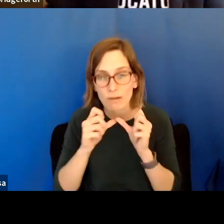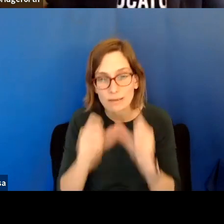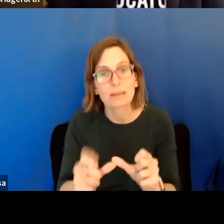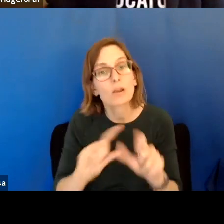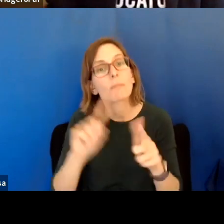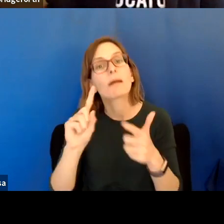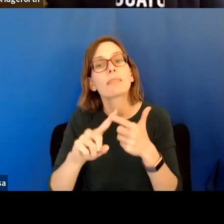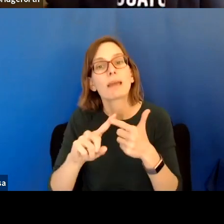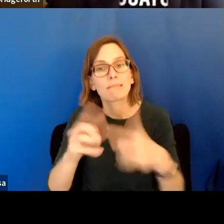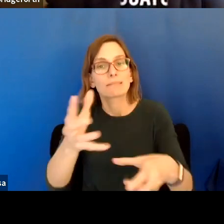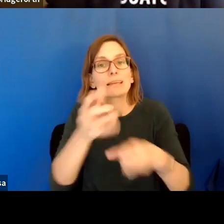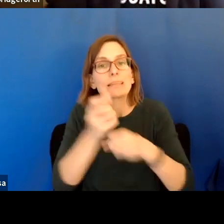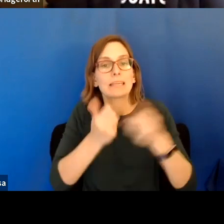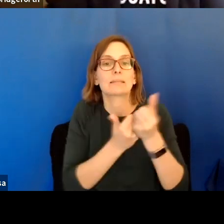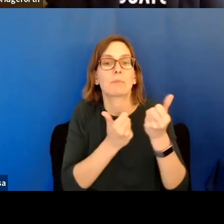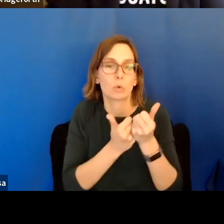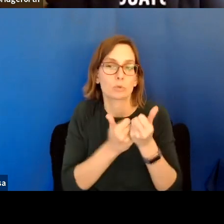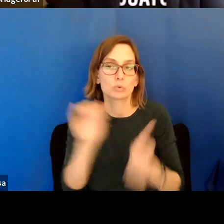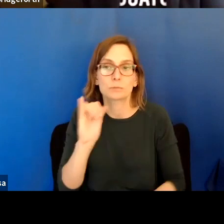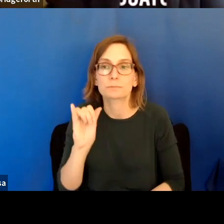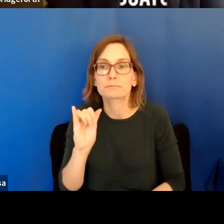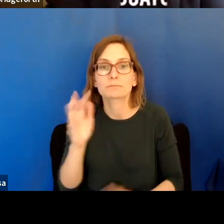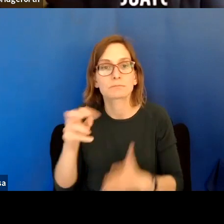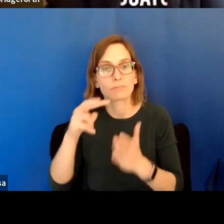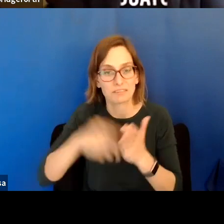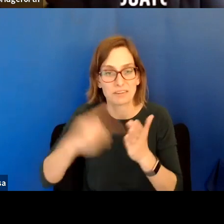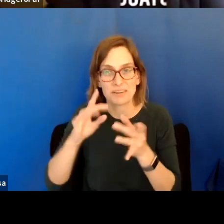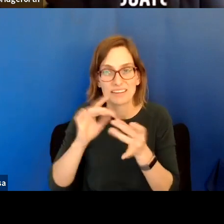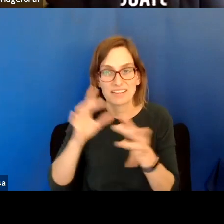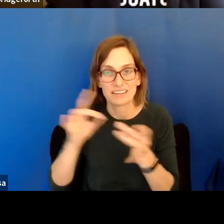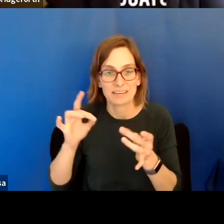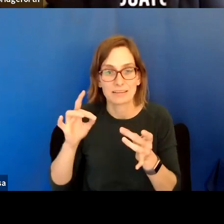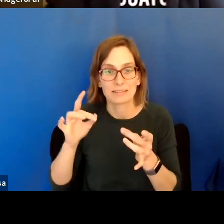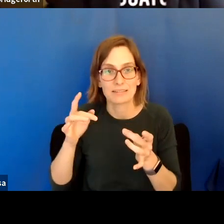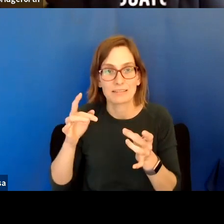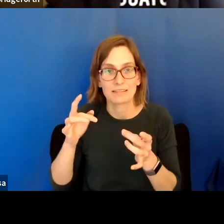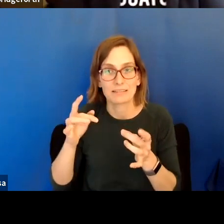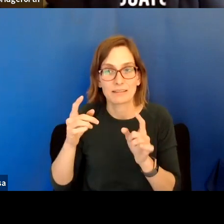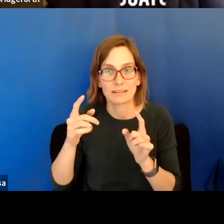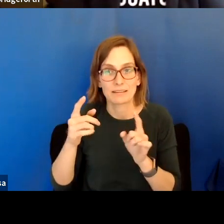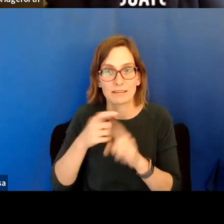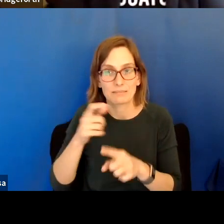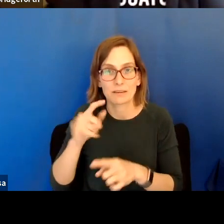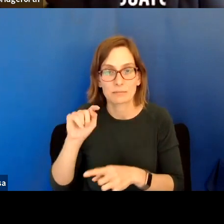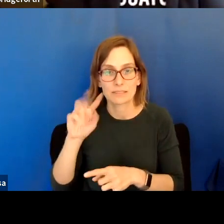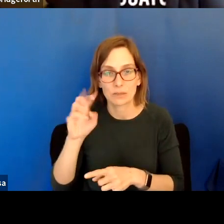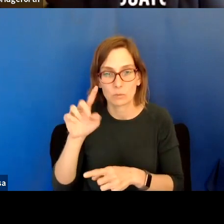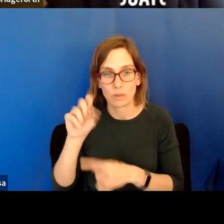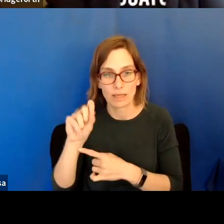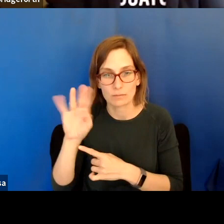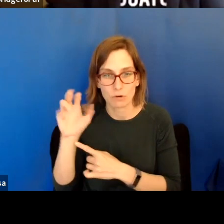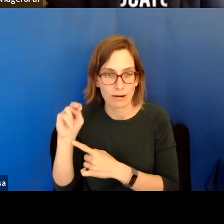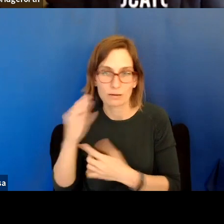reach out for that support. I want to read this comment by T. Wells Bryan, and I think this is really a